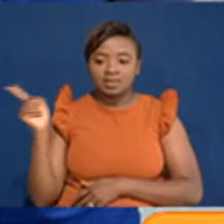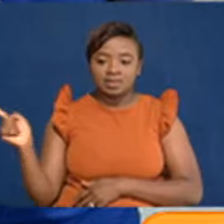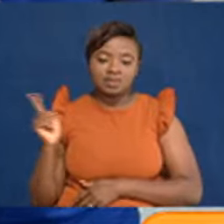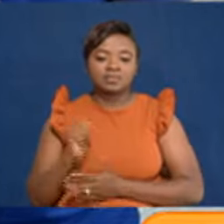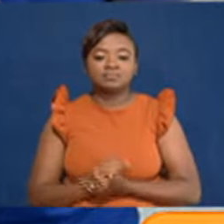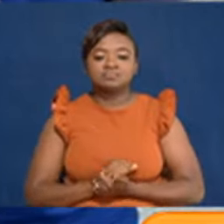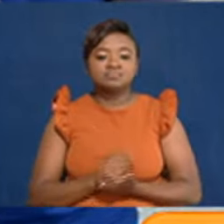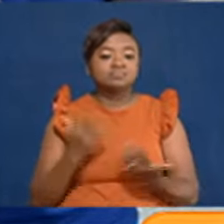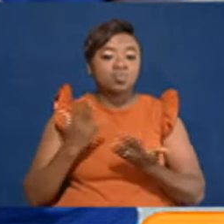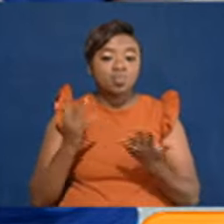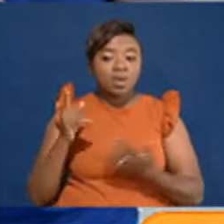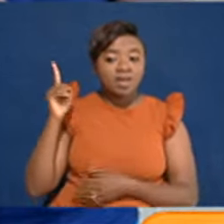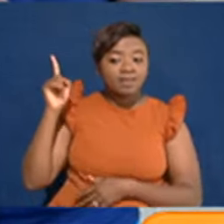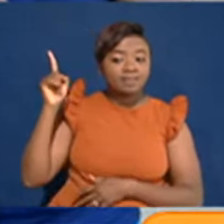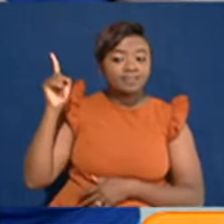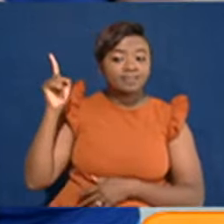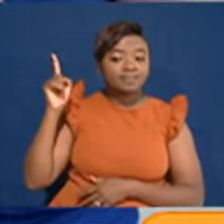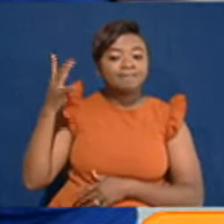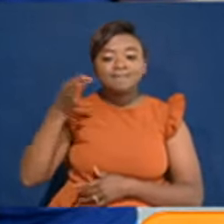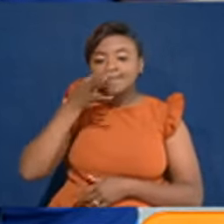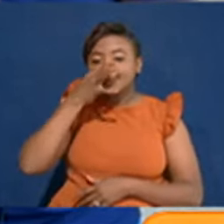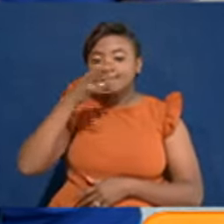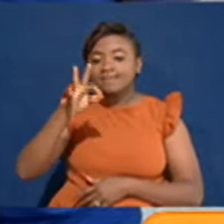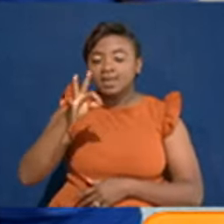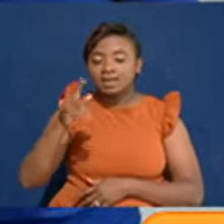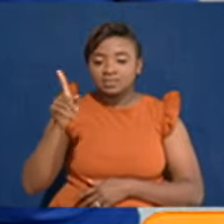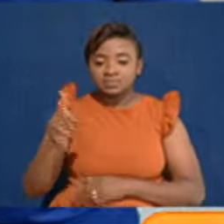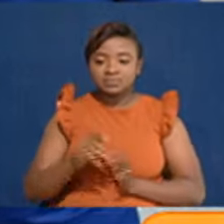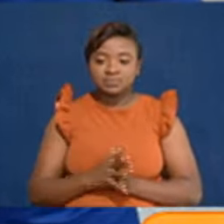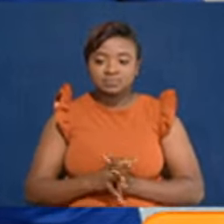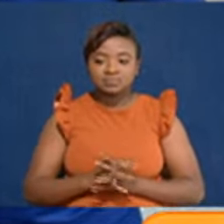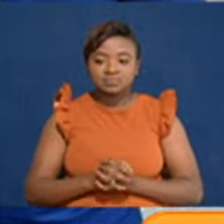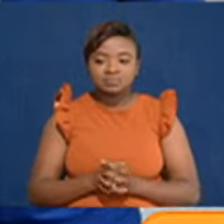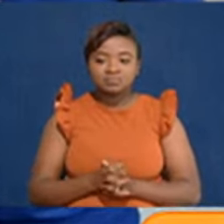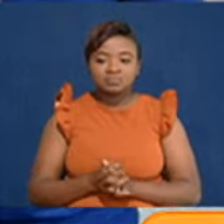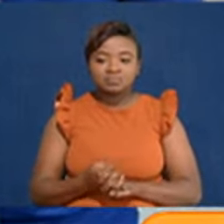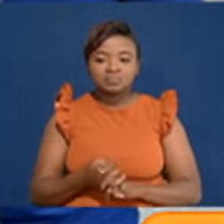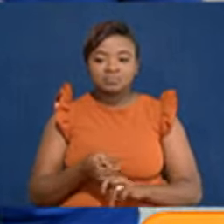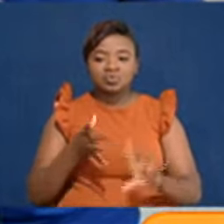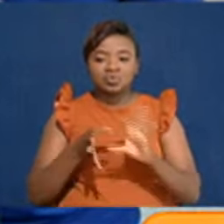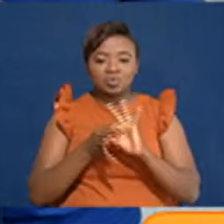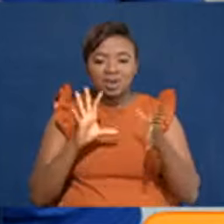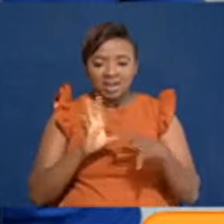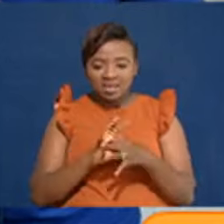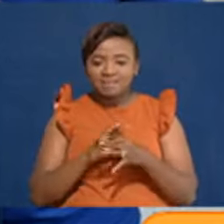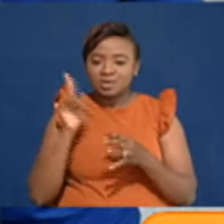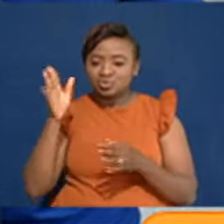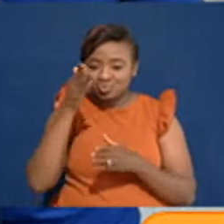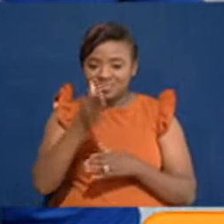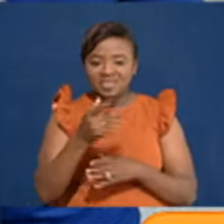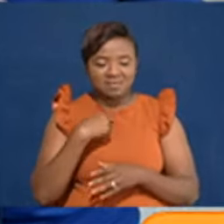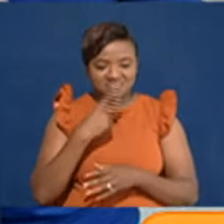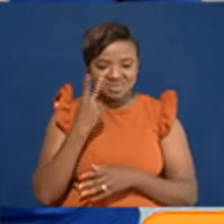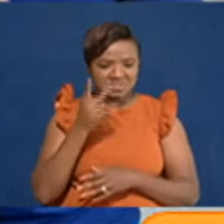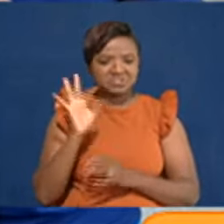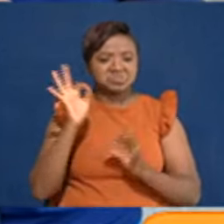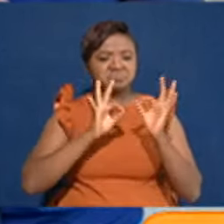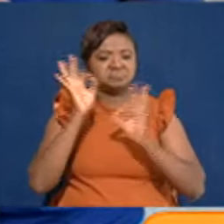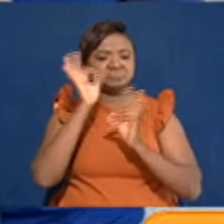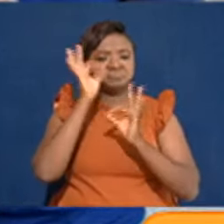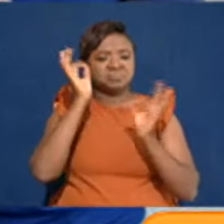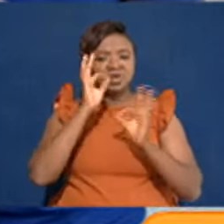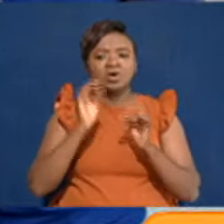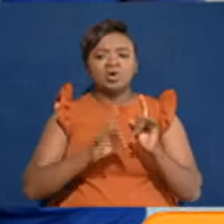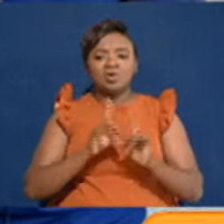Paris, France. Mike, what was the opening ceremony like for somebody who was actually there? I saw that it was wet. It was a